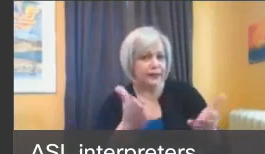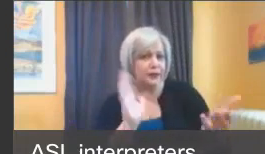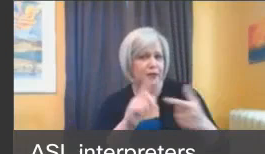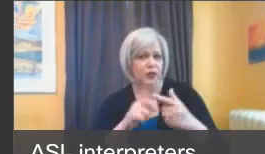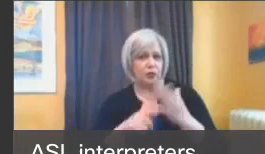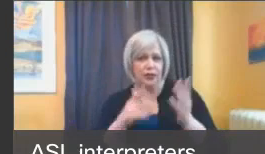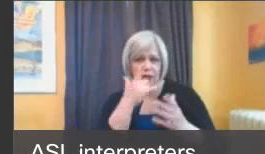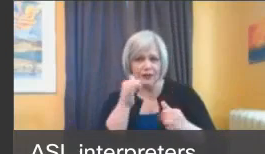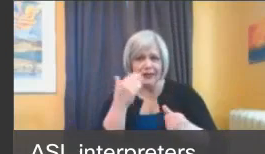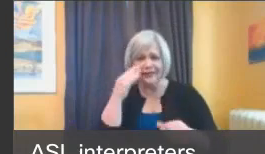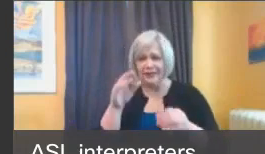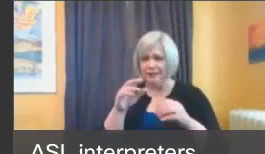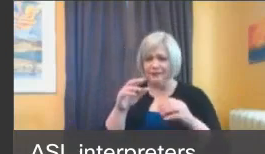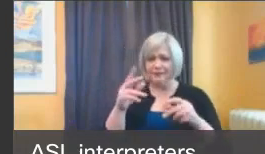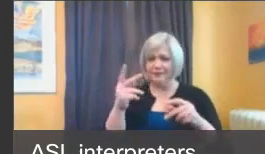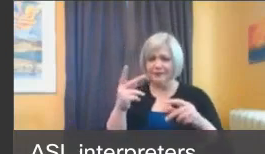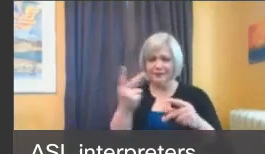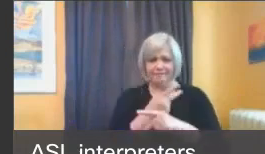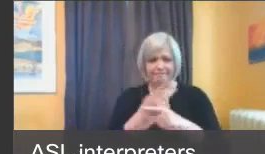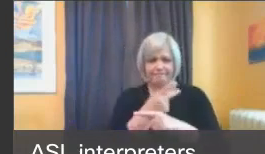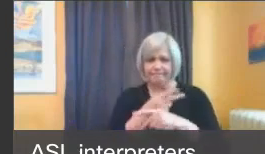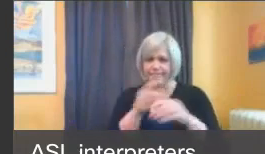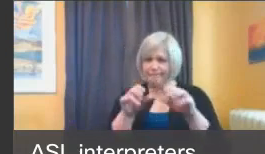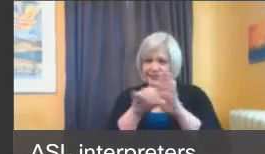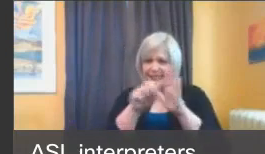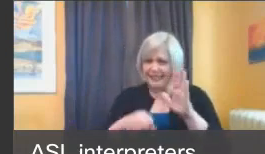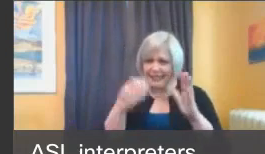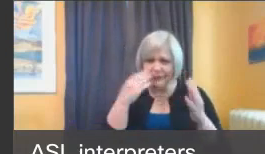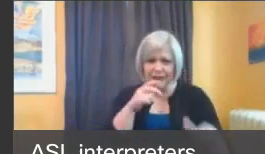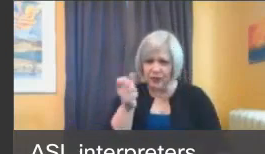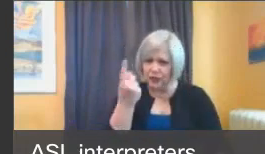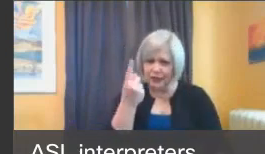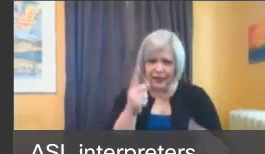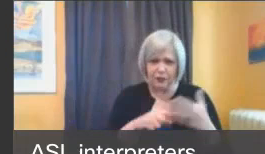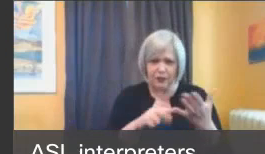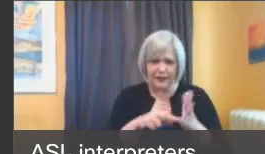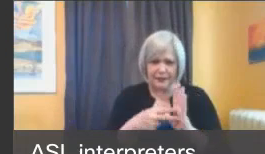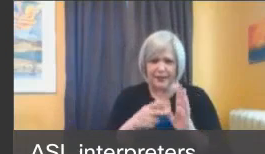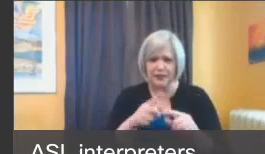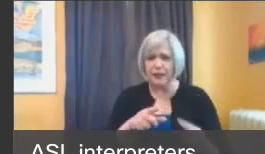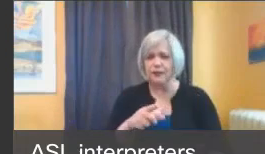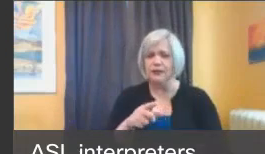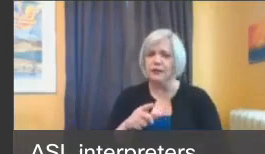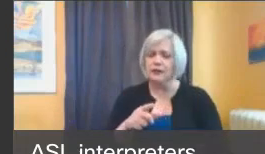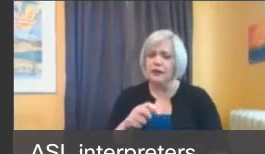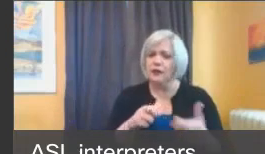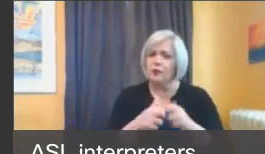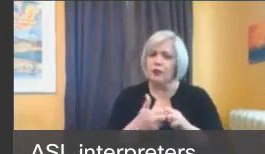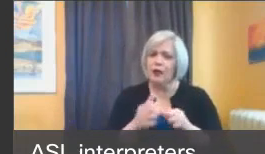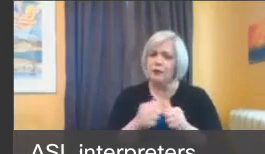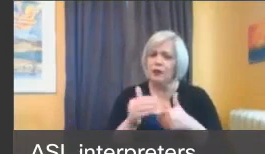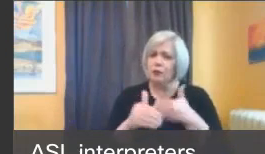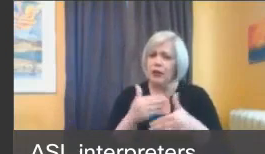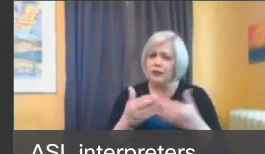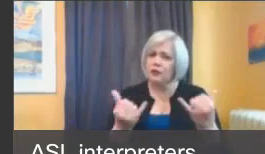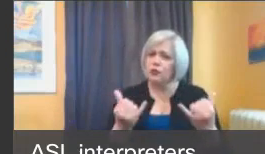the algorithm is, but or I didn't understand that, but you know, what is the problem with the process